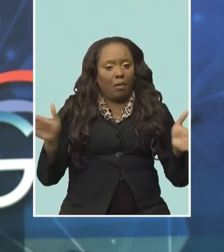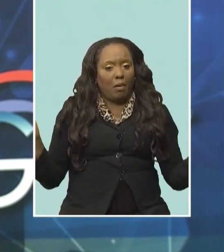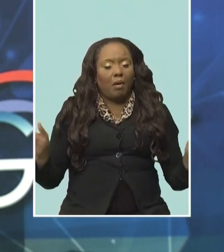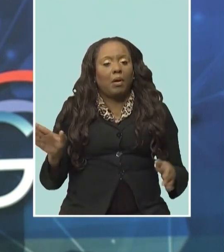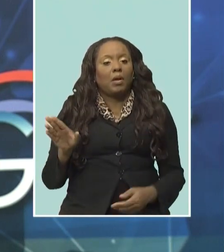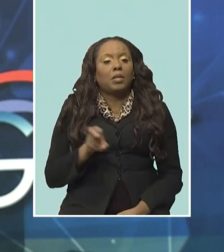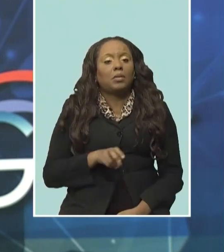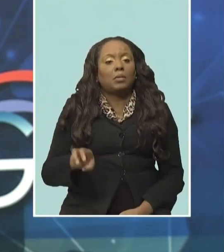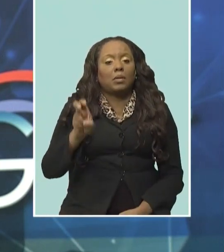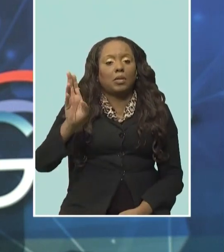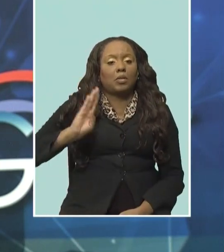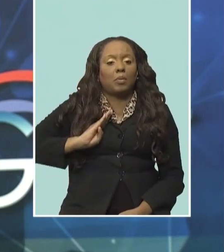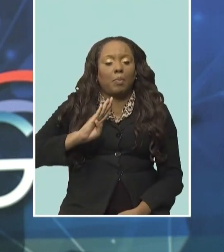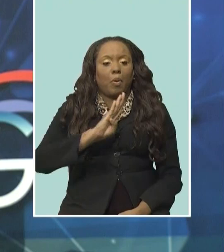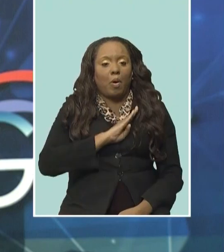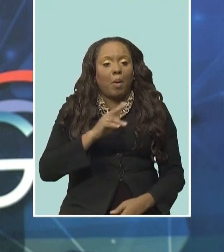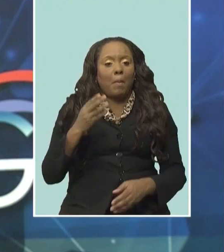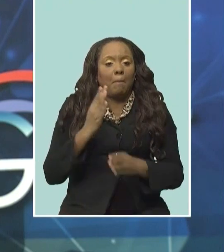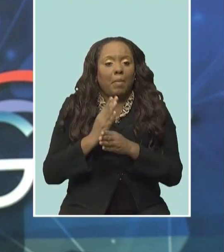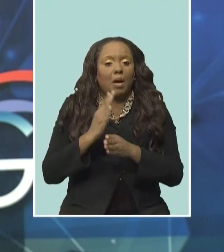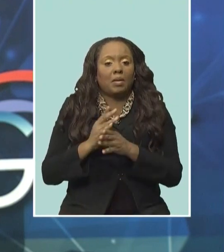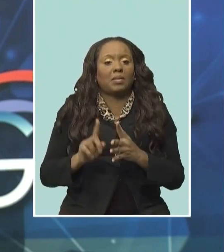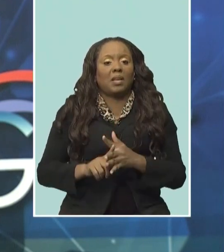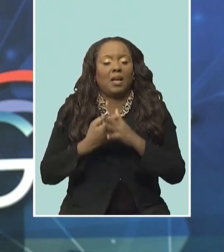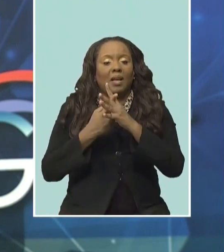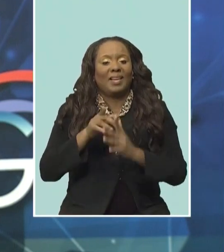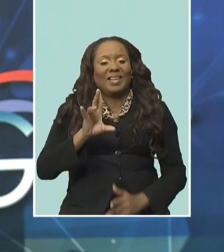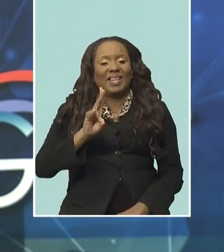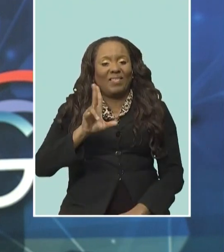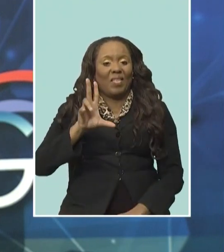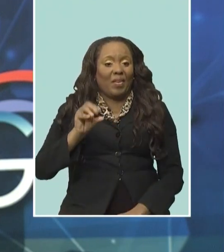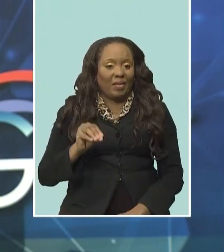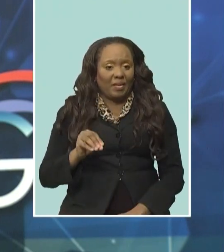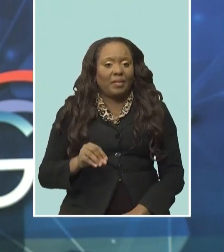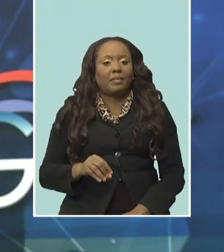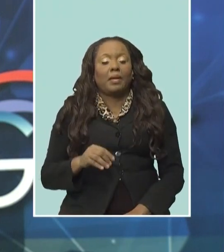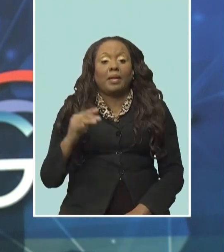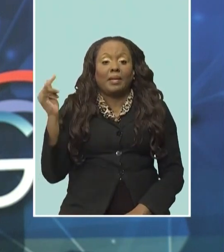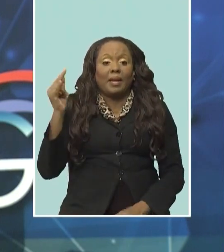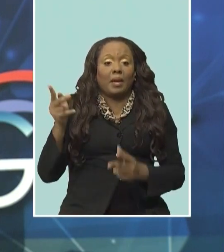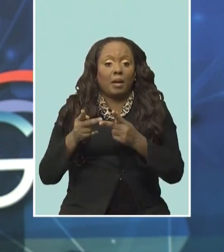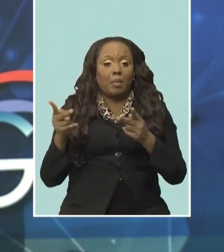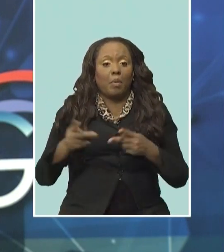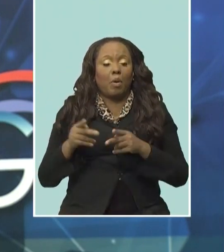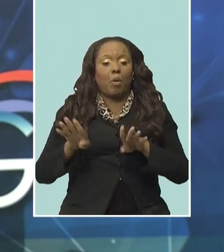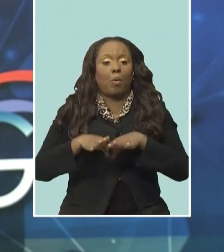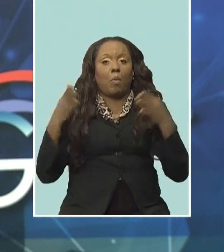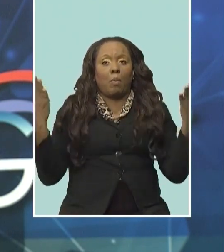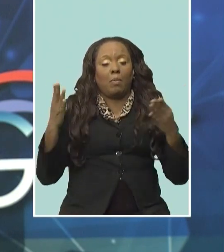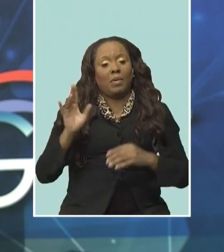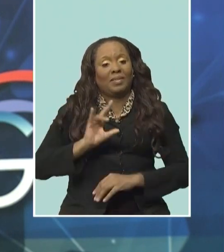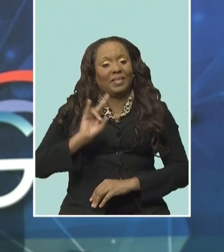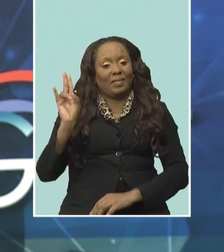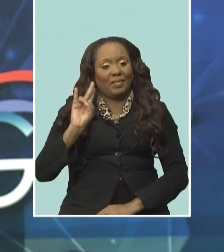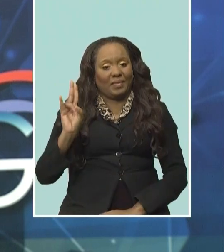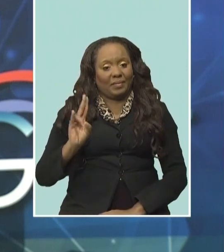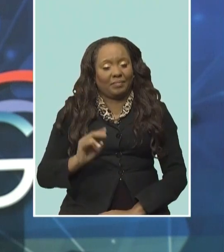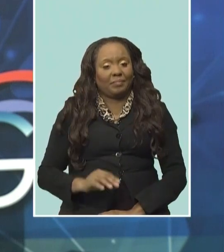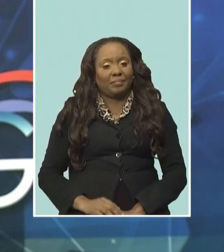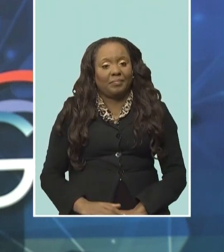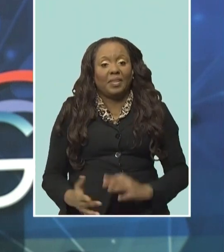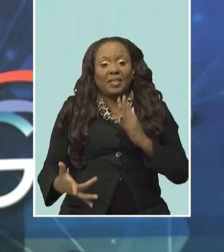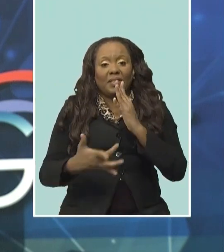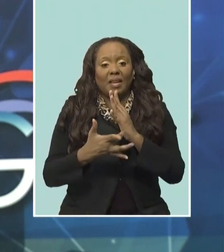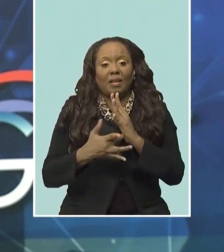7:30 and the Grantley Adams Airport was reopened at 7 this morning. Minister Abrams says technology was vital in allowing